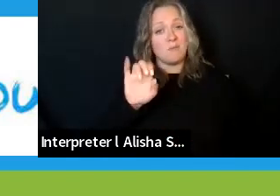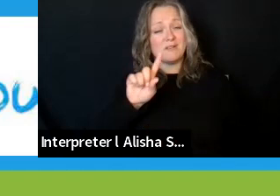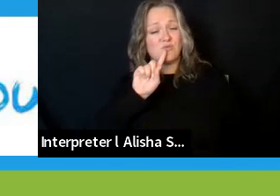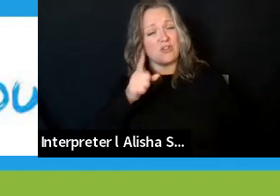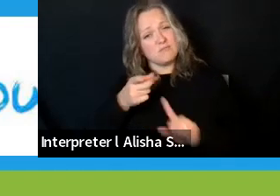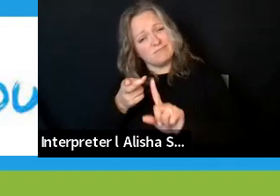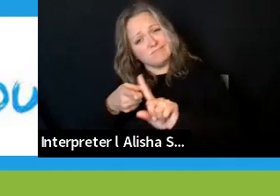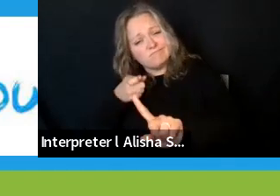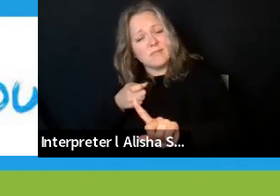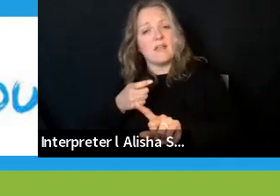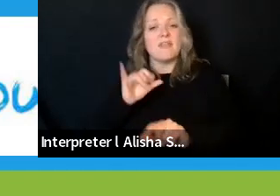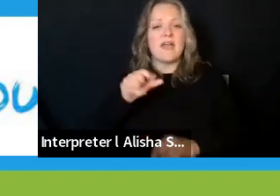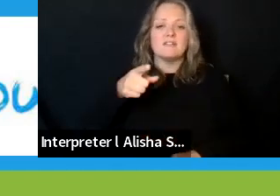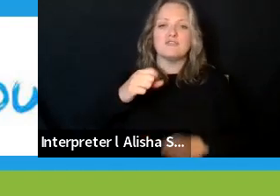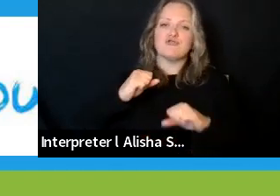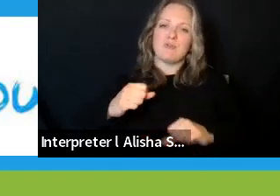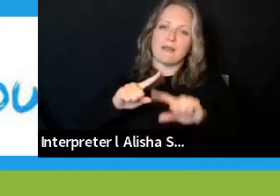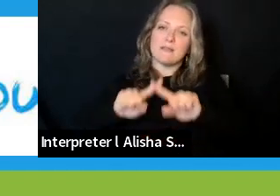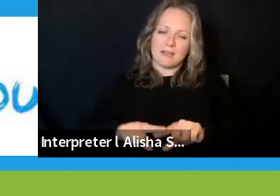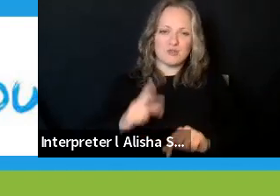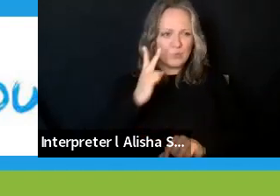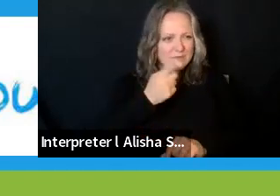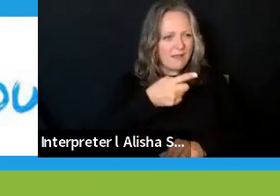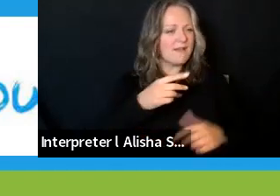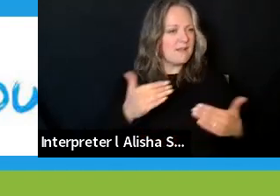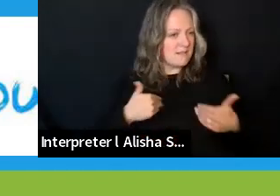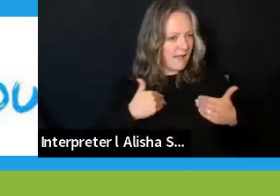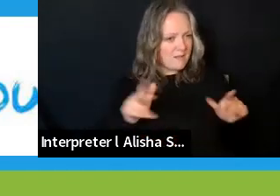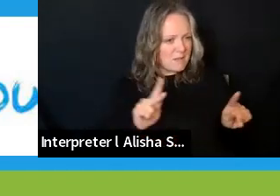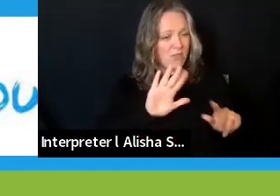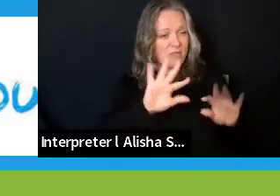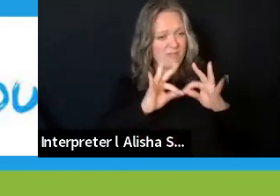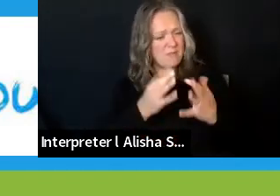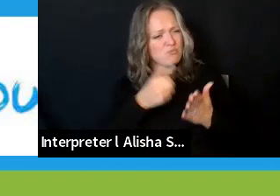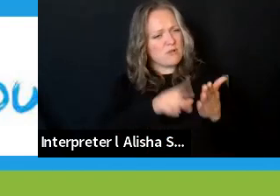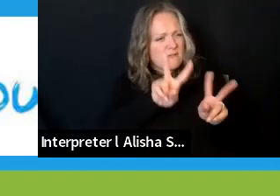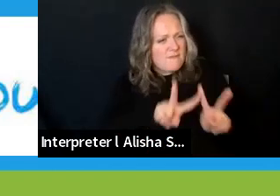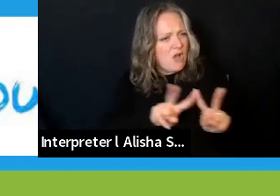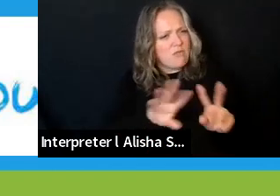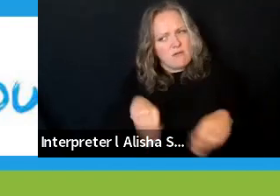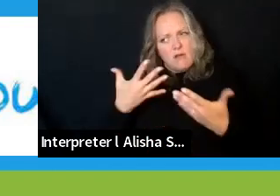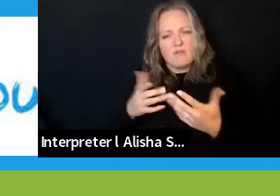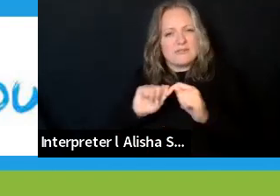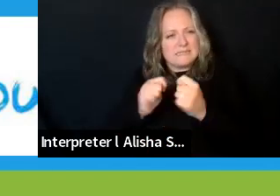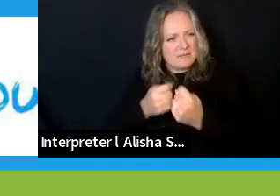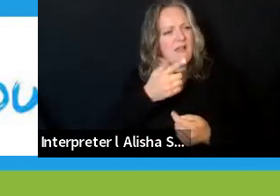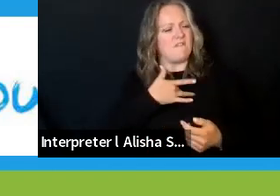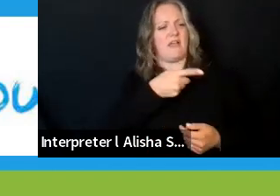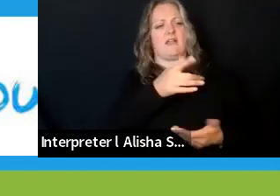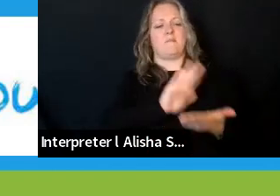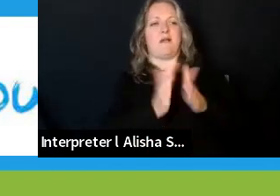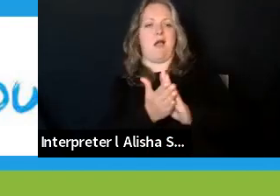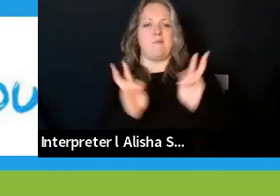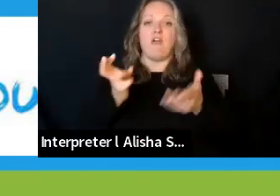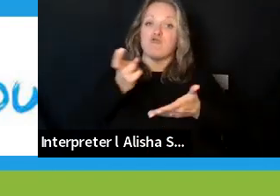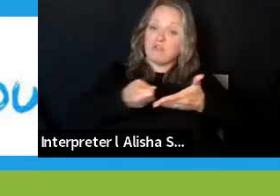people and families and you see the value they bring to the team. You can see them as resources and partners. And like I